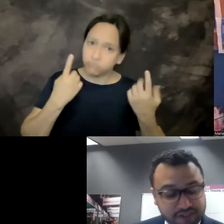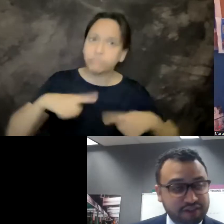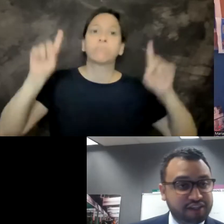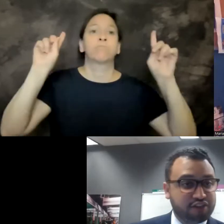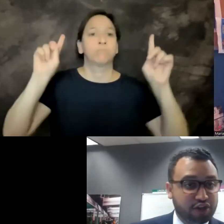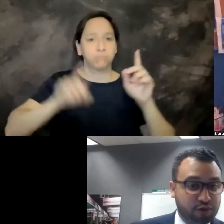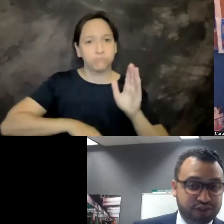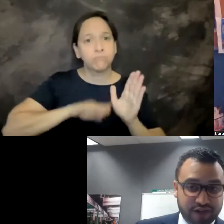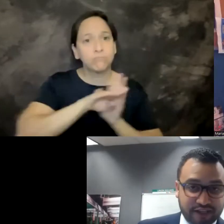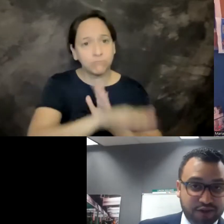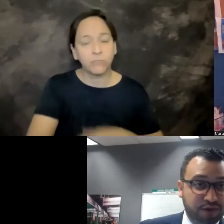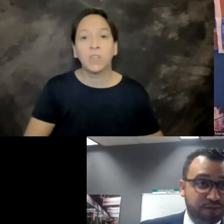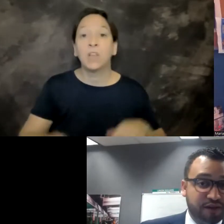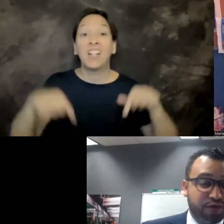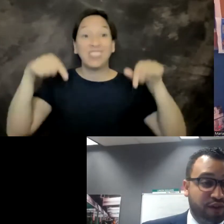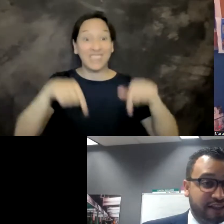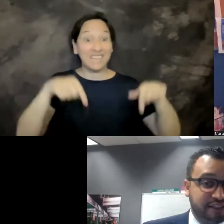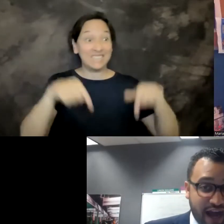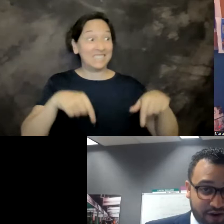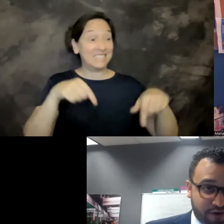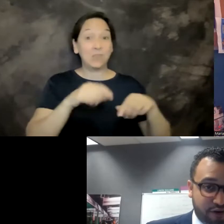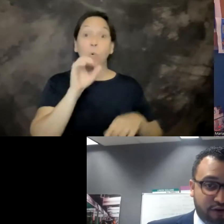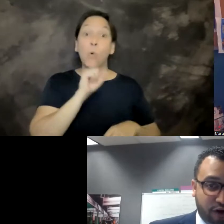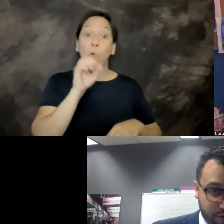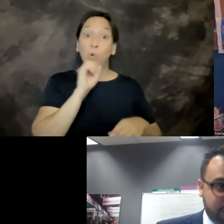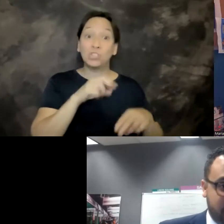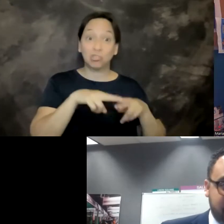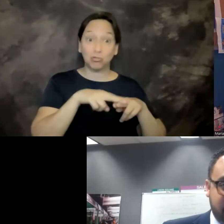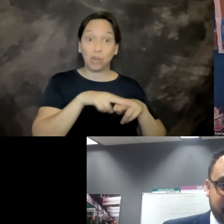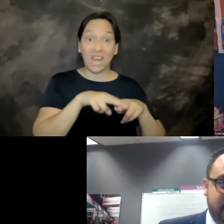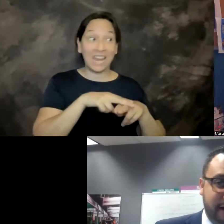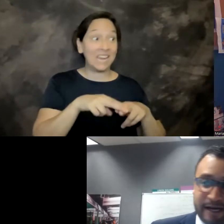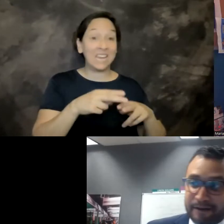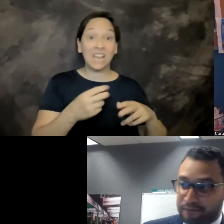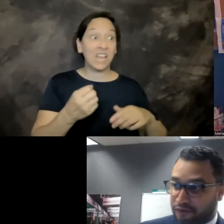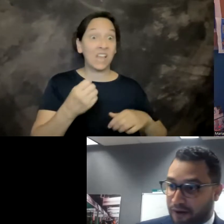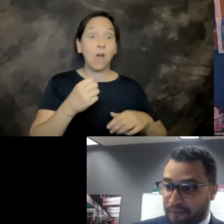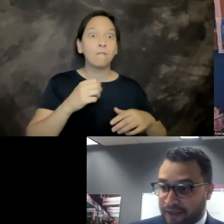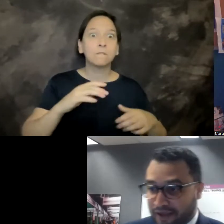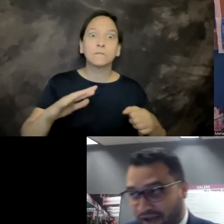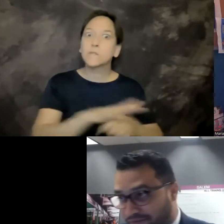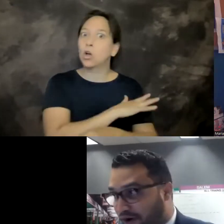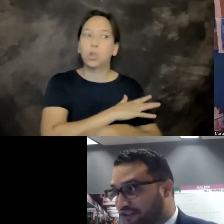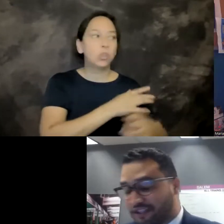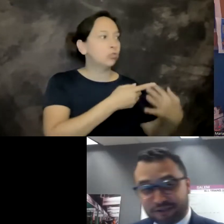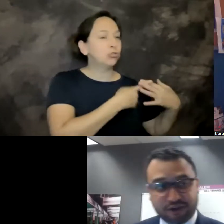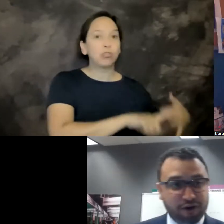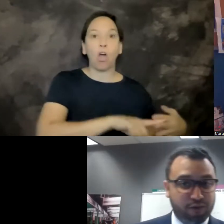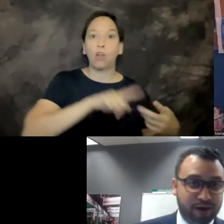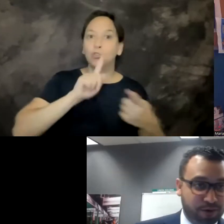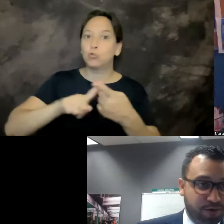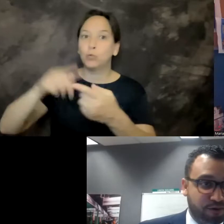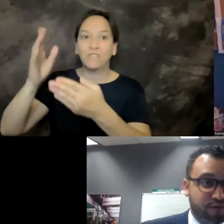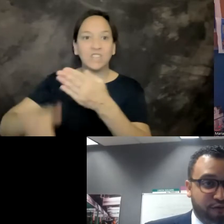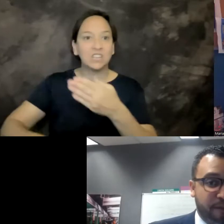This closure is going to be for the entire Orange Line, from Forest Hills all the